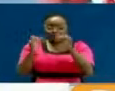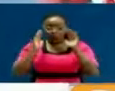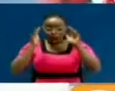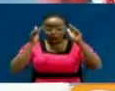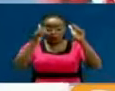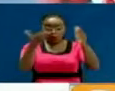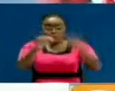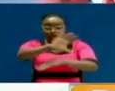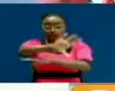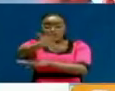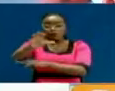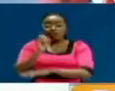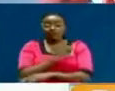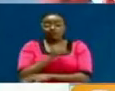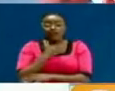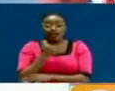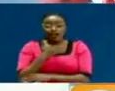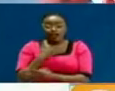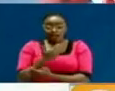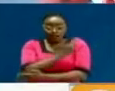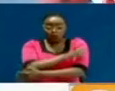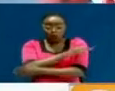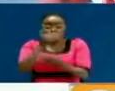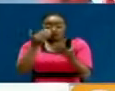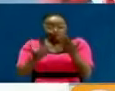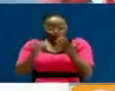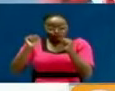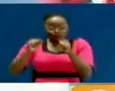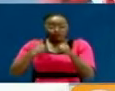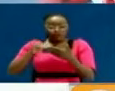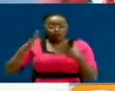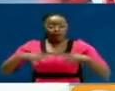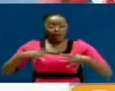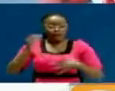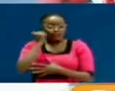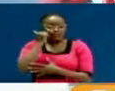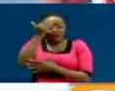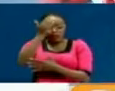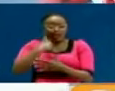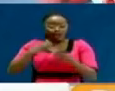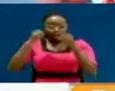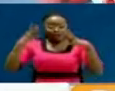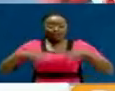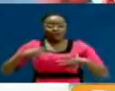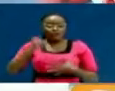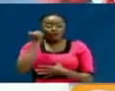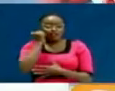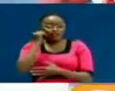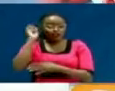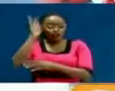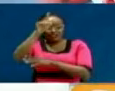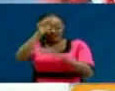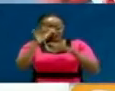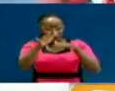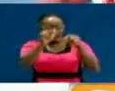shifting to counties amid fears that health facilities may be overrun following the influx of hundreds of Kenyans into